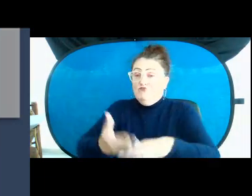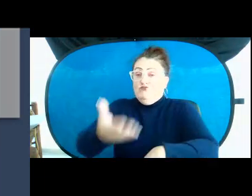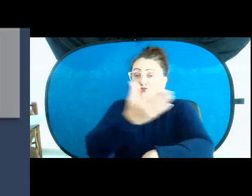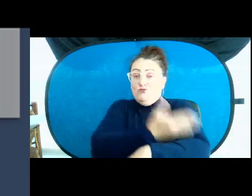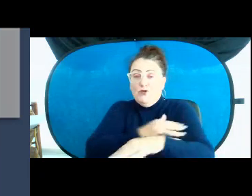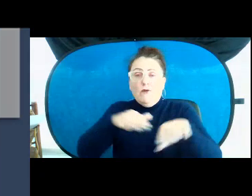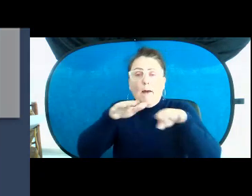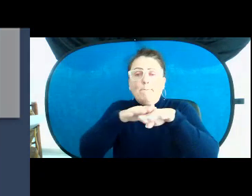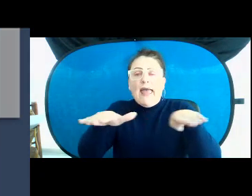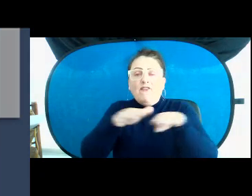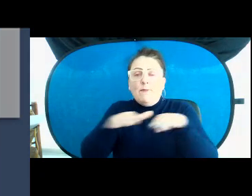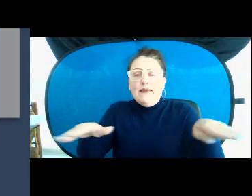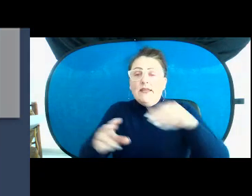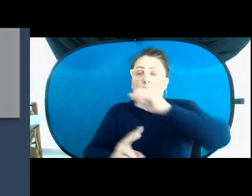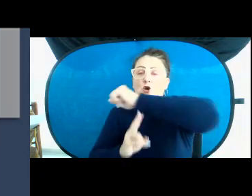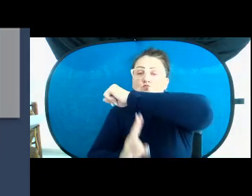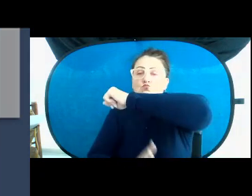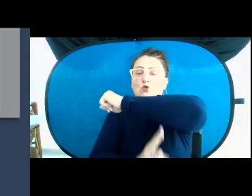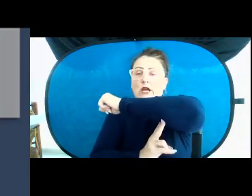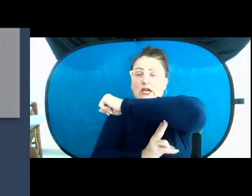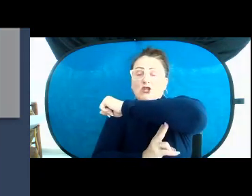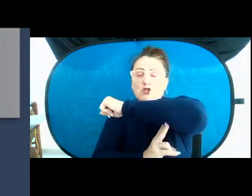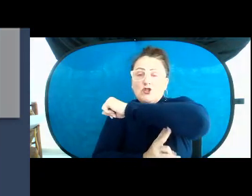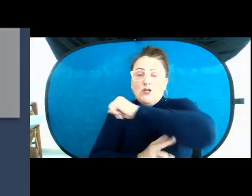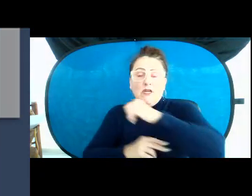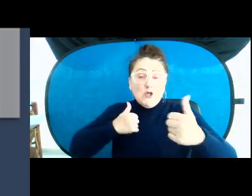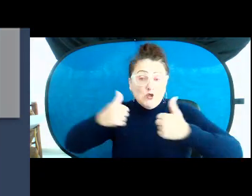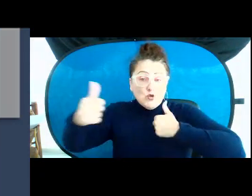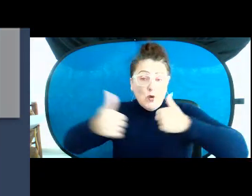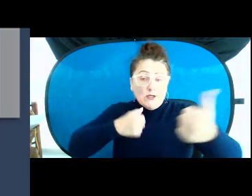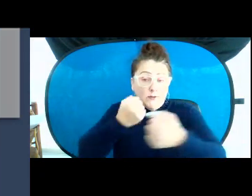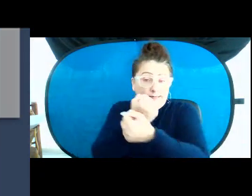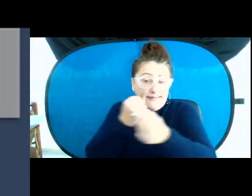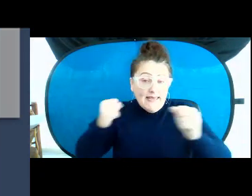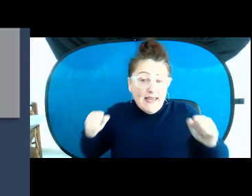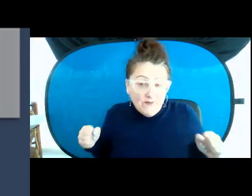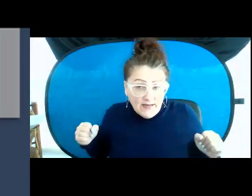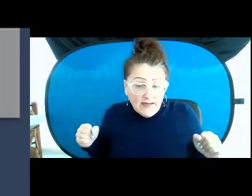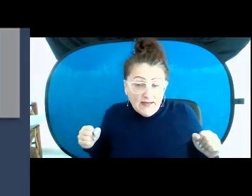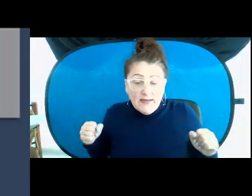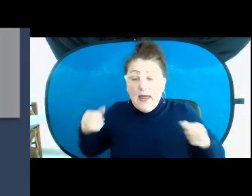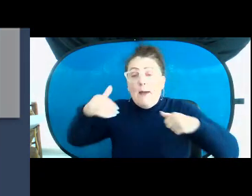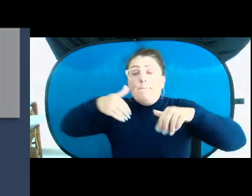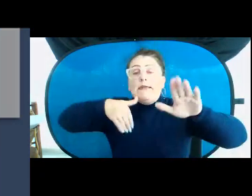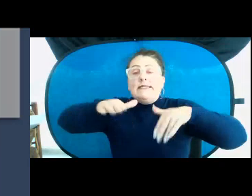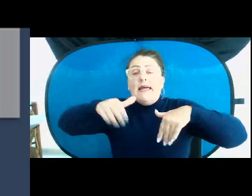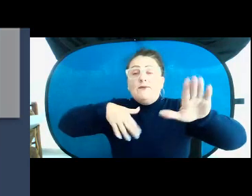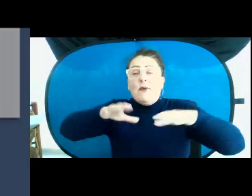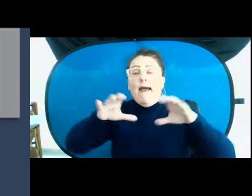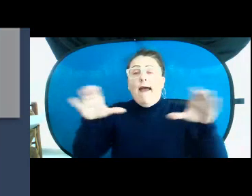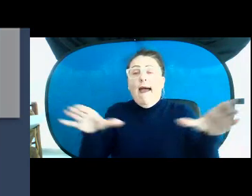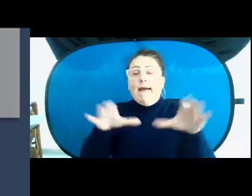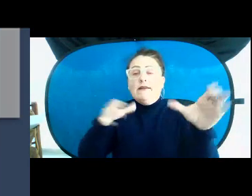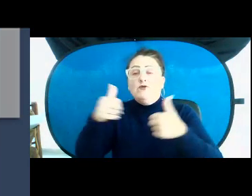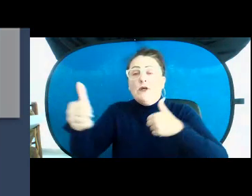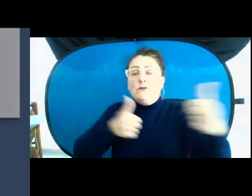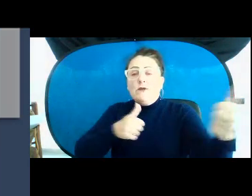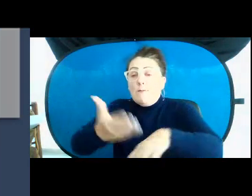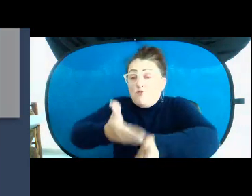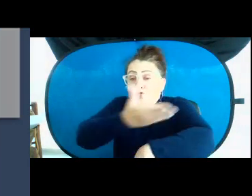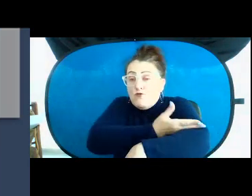conditions, bridge preservation, transit safety improvements, and pedestrian and active transportation improvements.